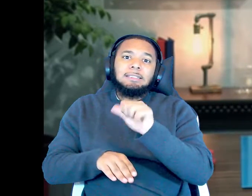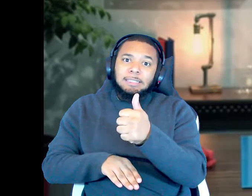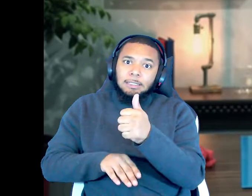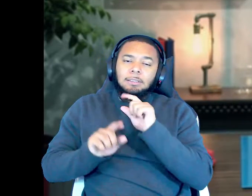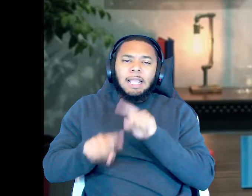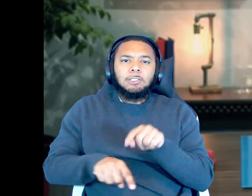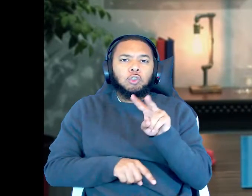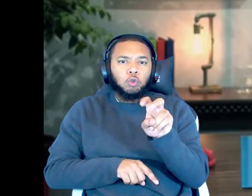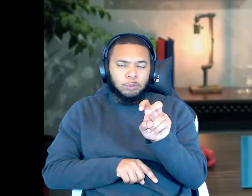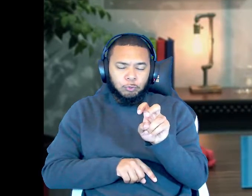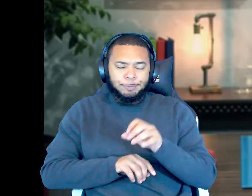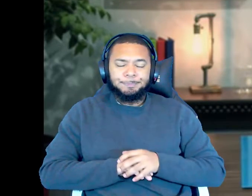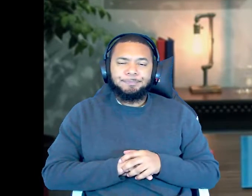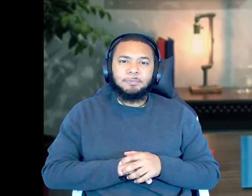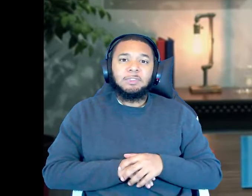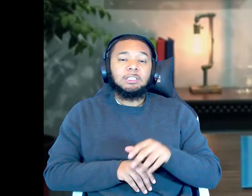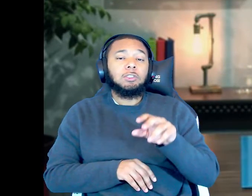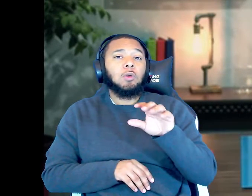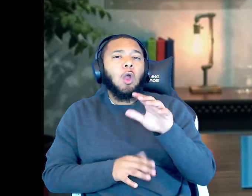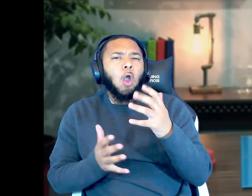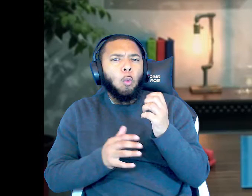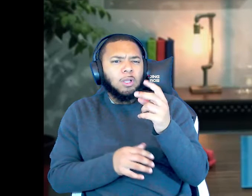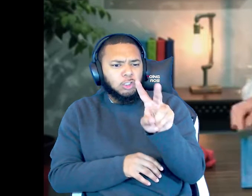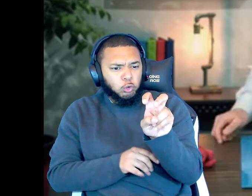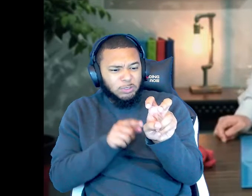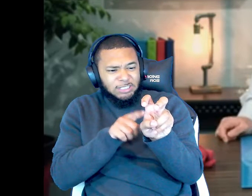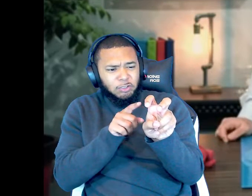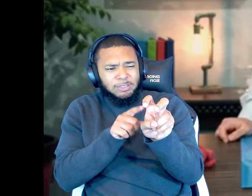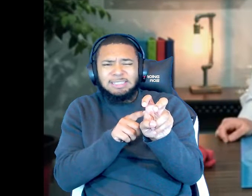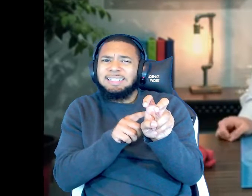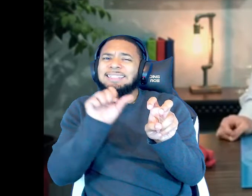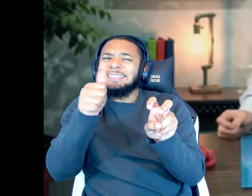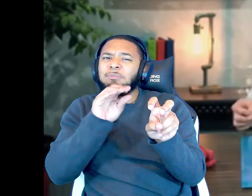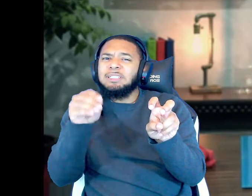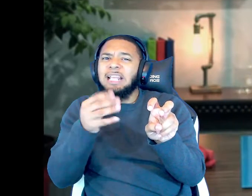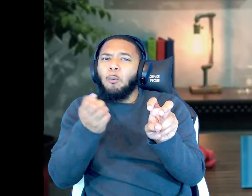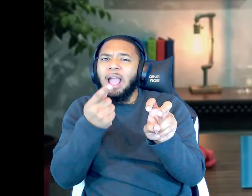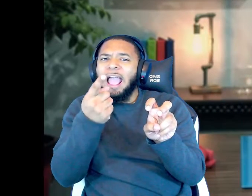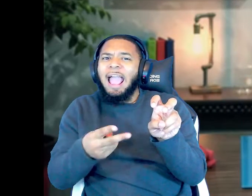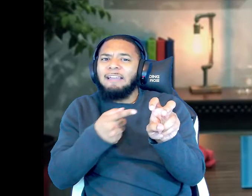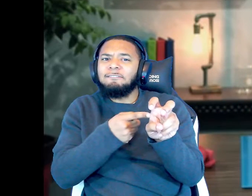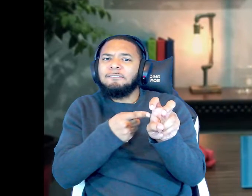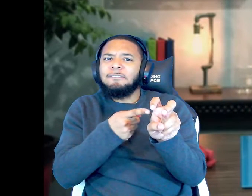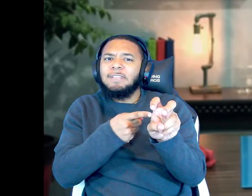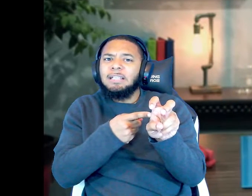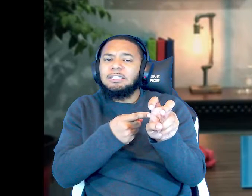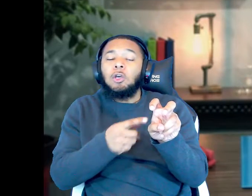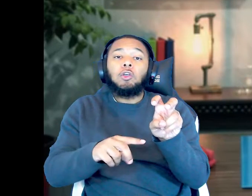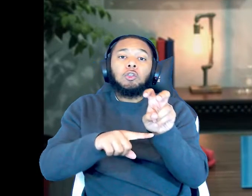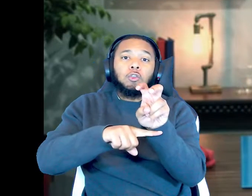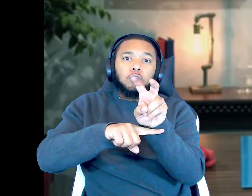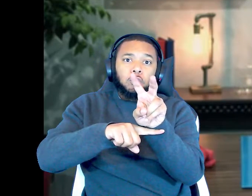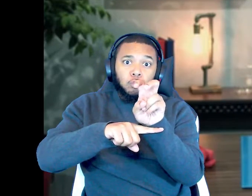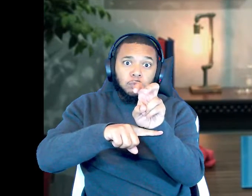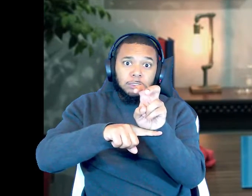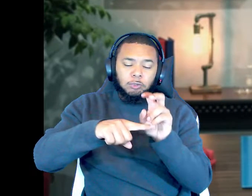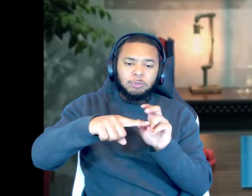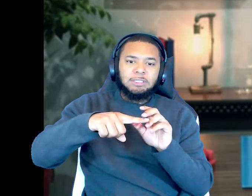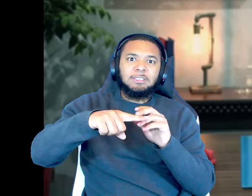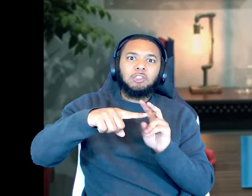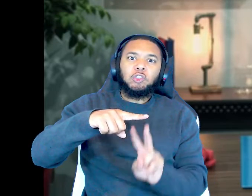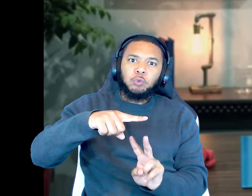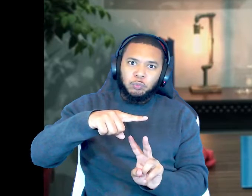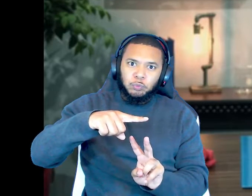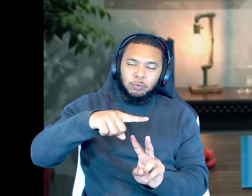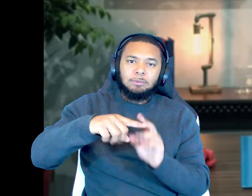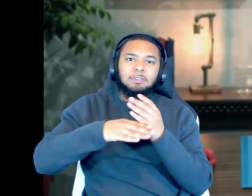much, because 10% is double 5%. I want half to get down to 5%. So I had 200, and I want half that. That gives